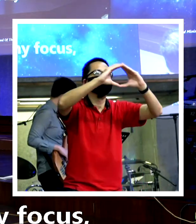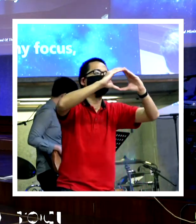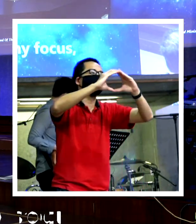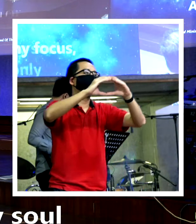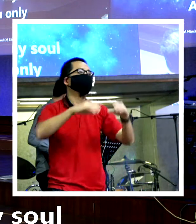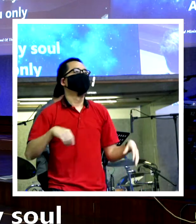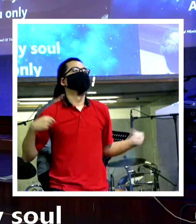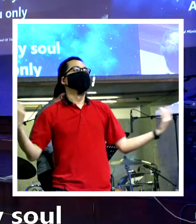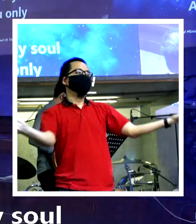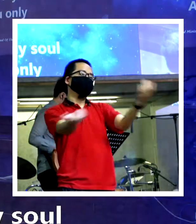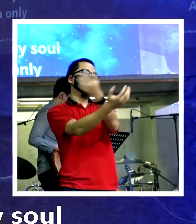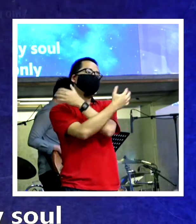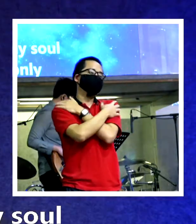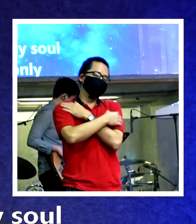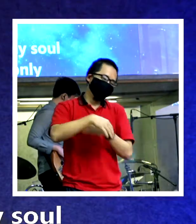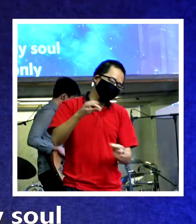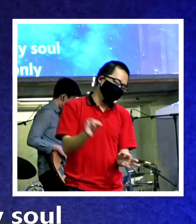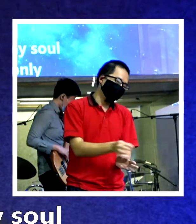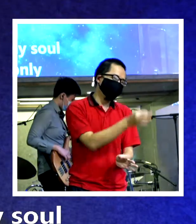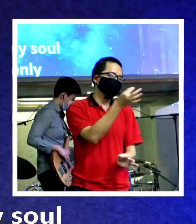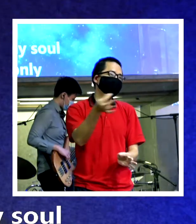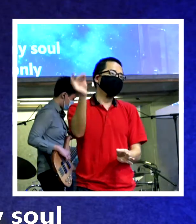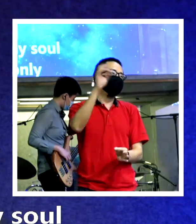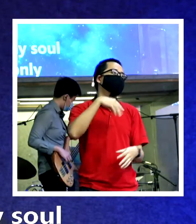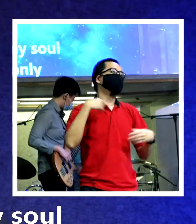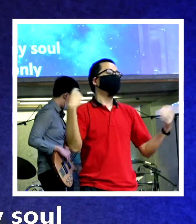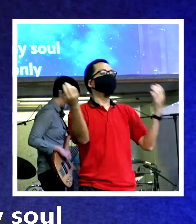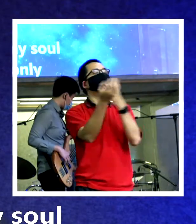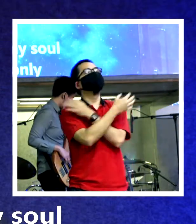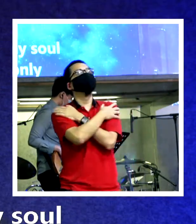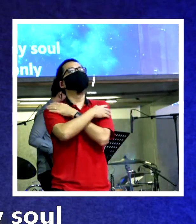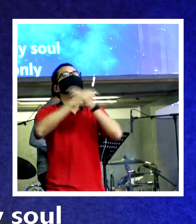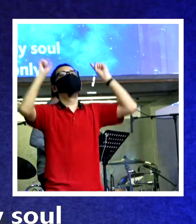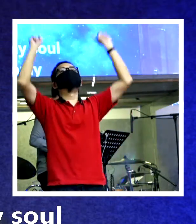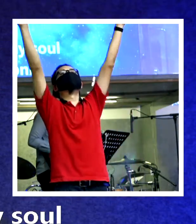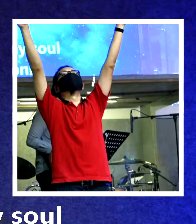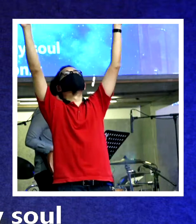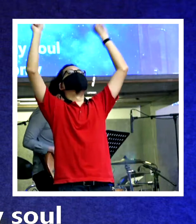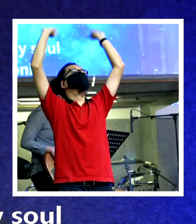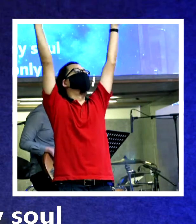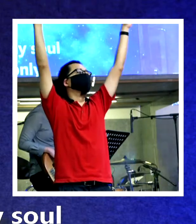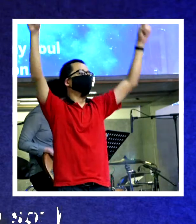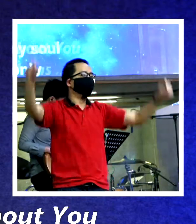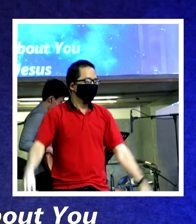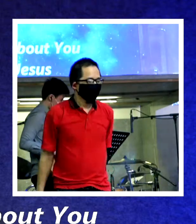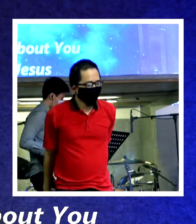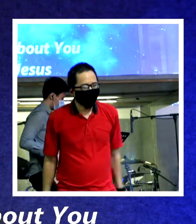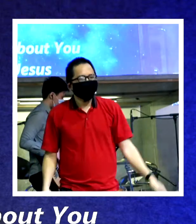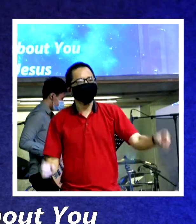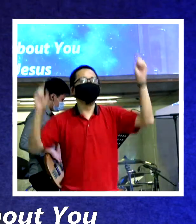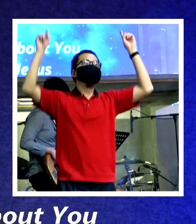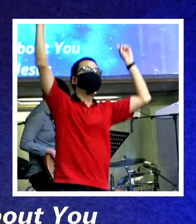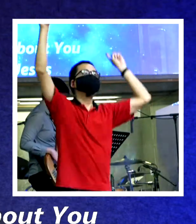Jesus. You're the lover of my soul, and I adore you. Oh, it's